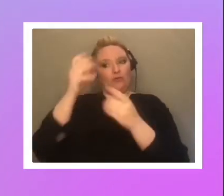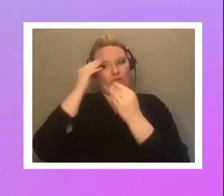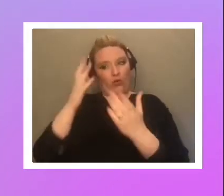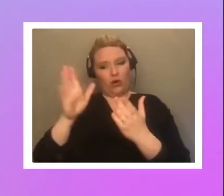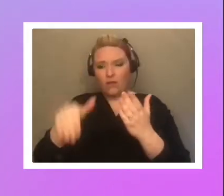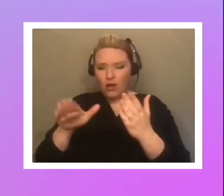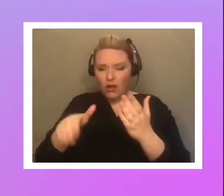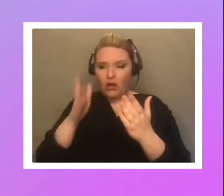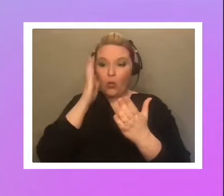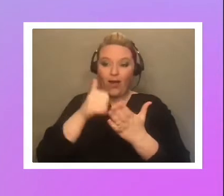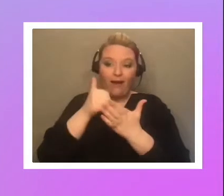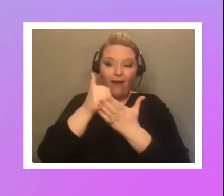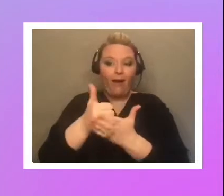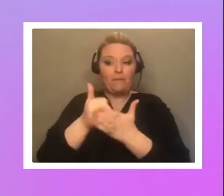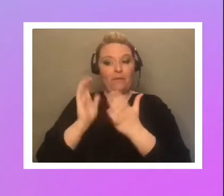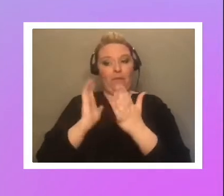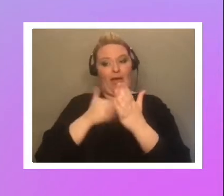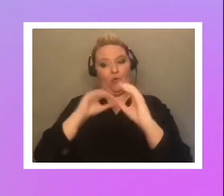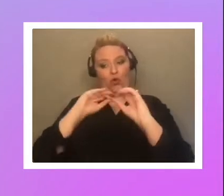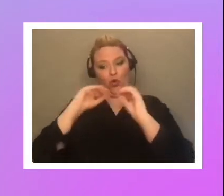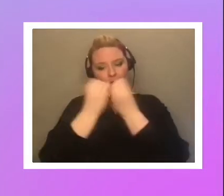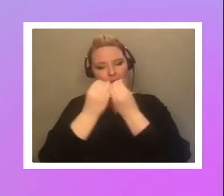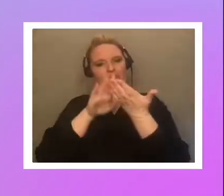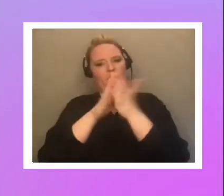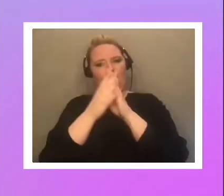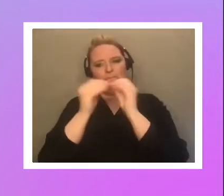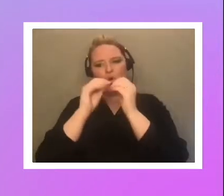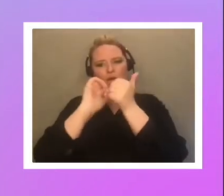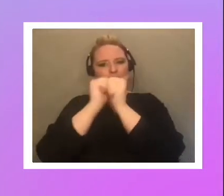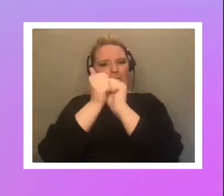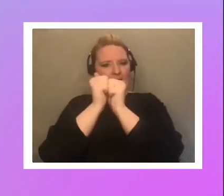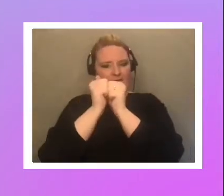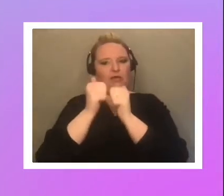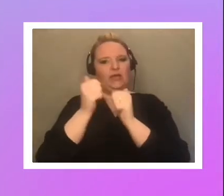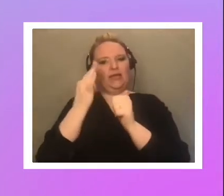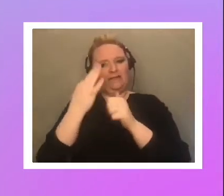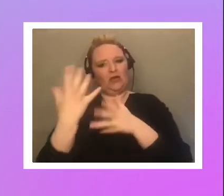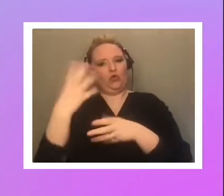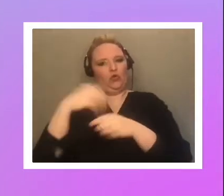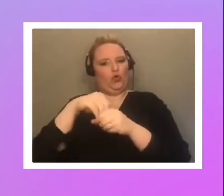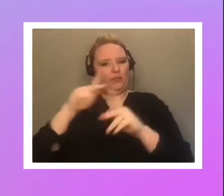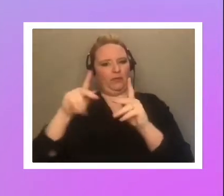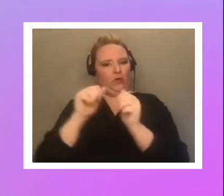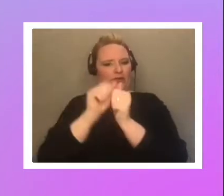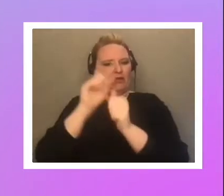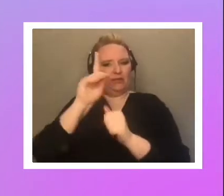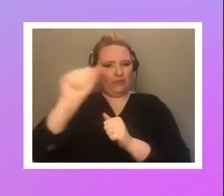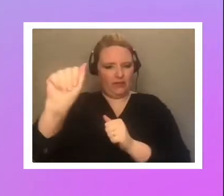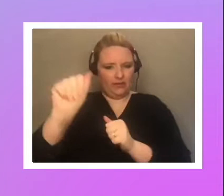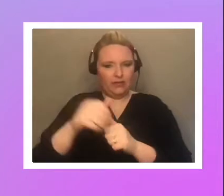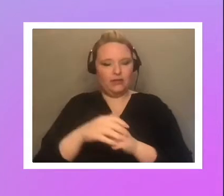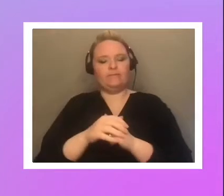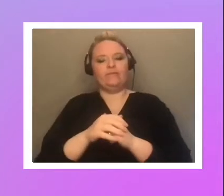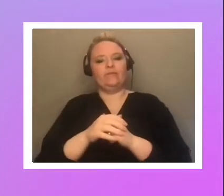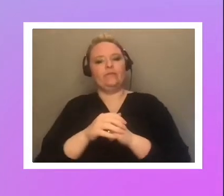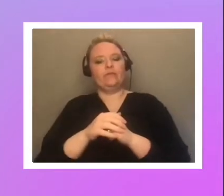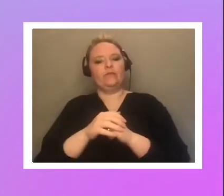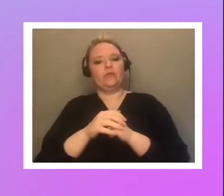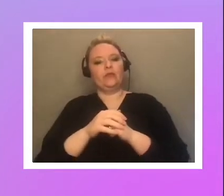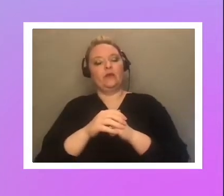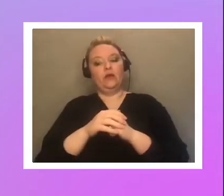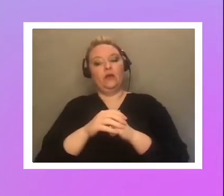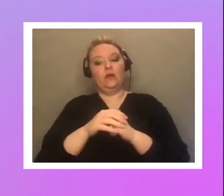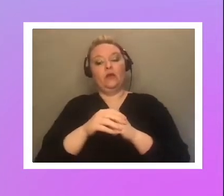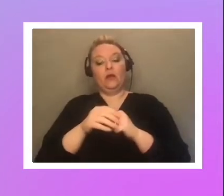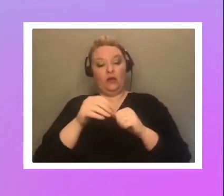helps the organization be more competitive. Look at the accessible works that you